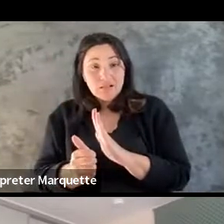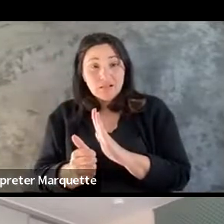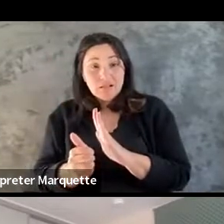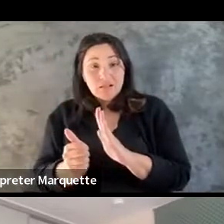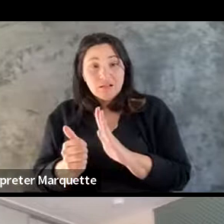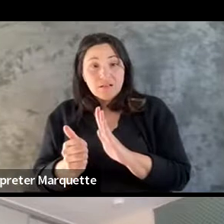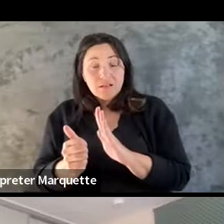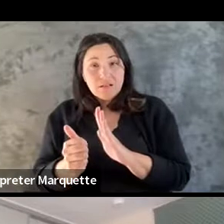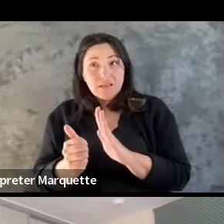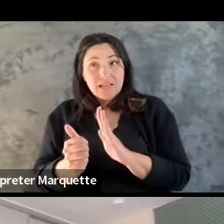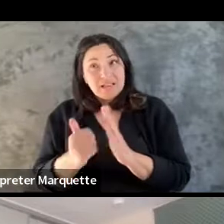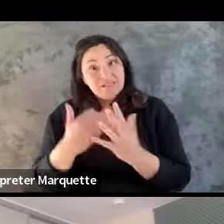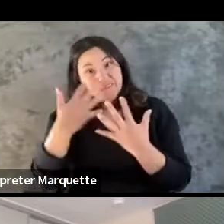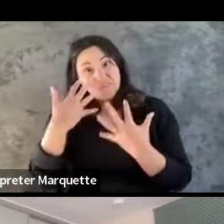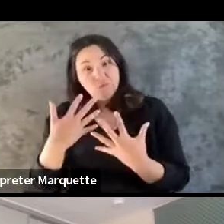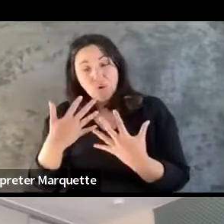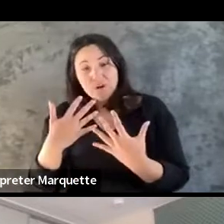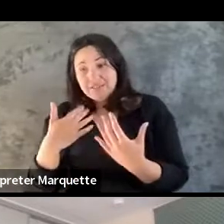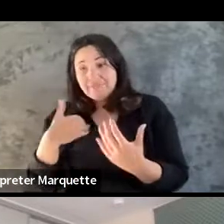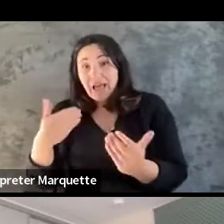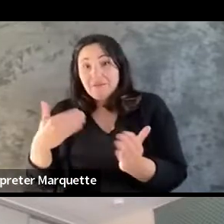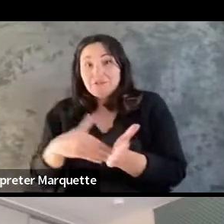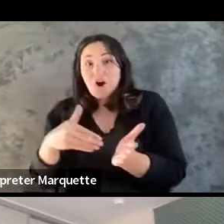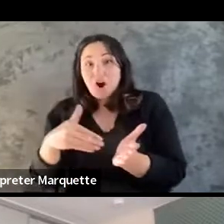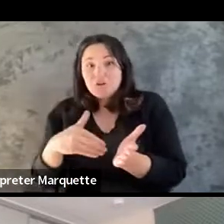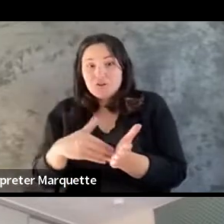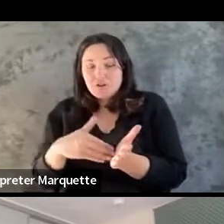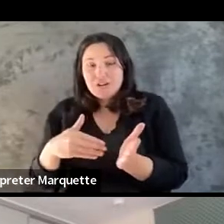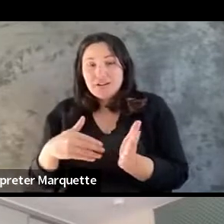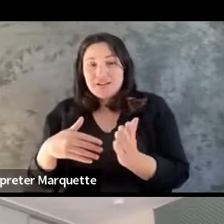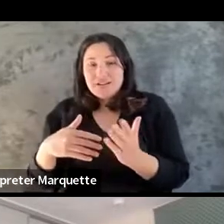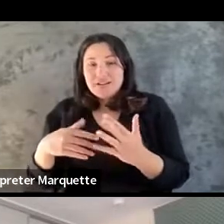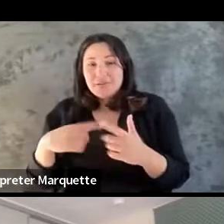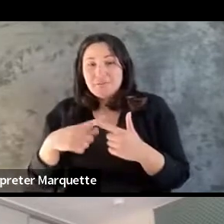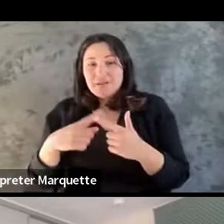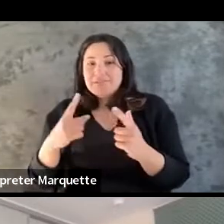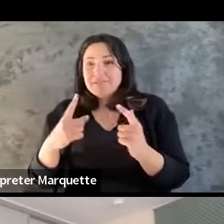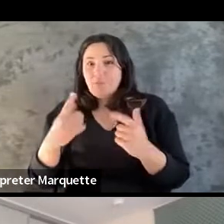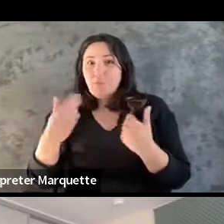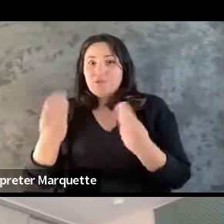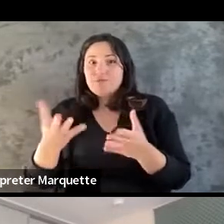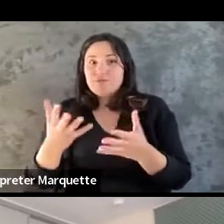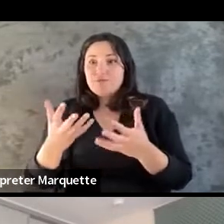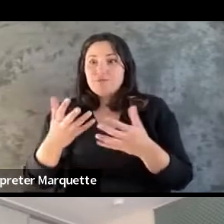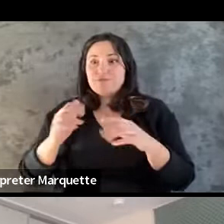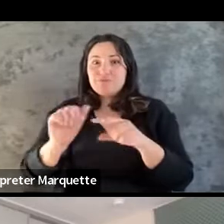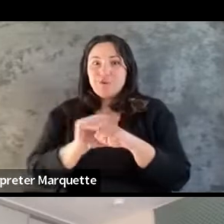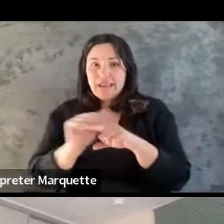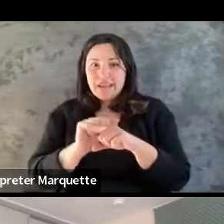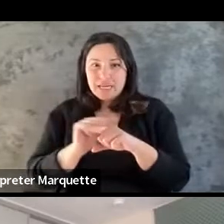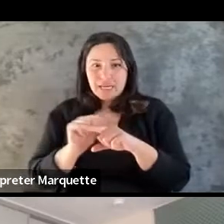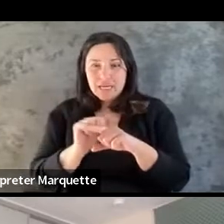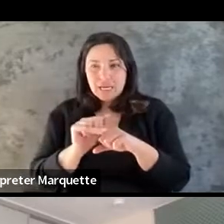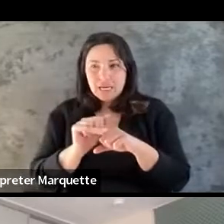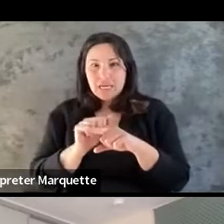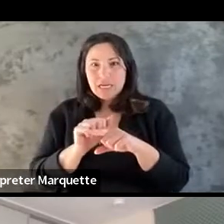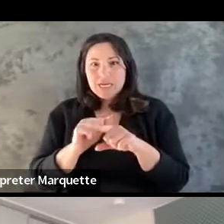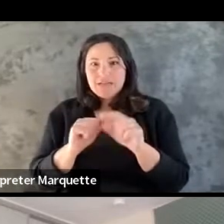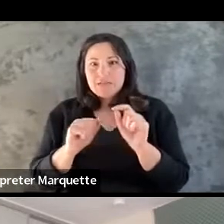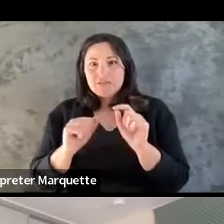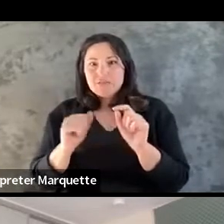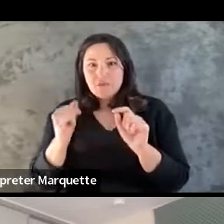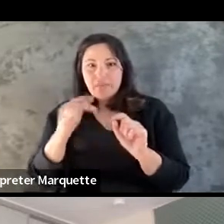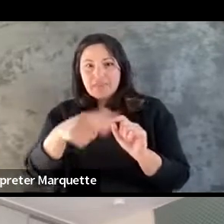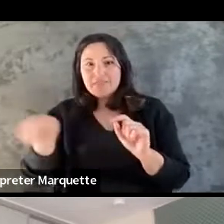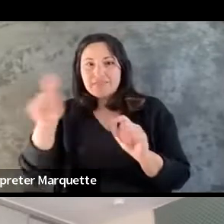become relevant at this point to train the teachers so that in the event that something happens, the teachers